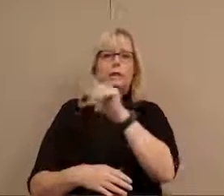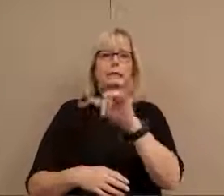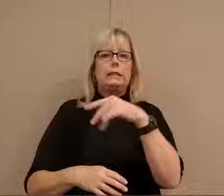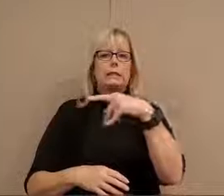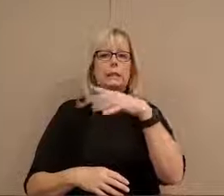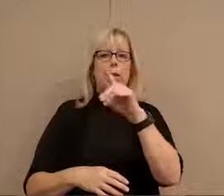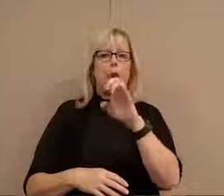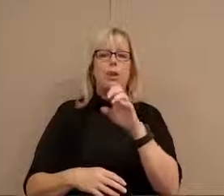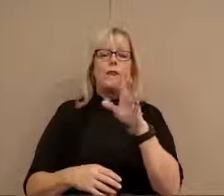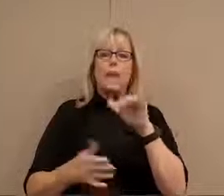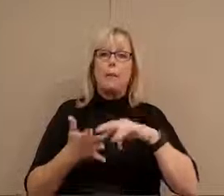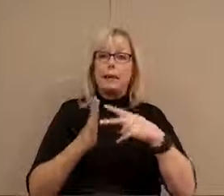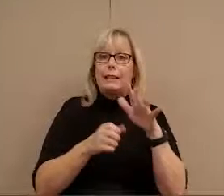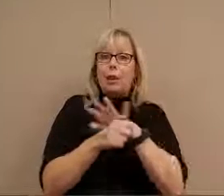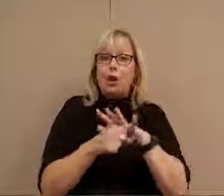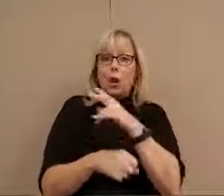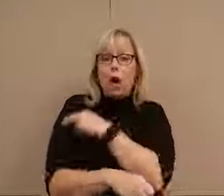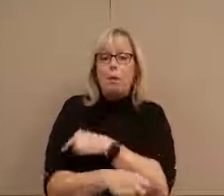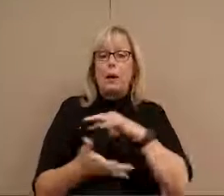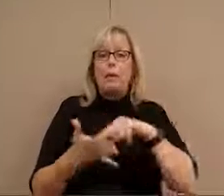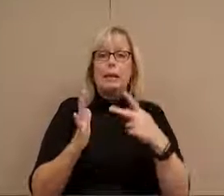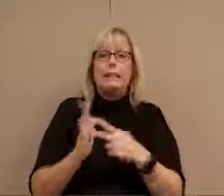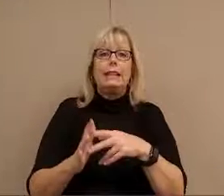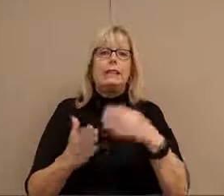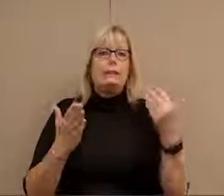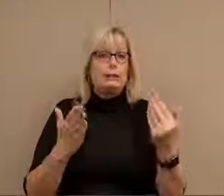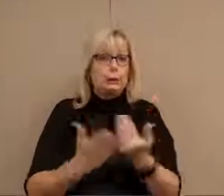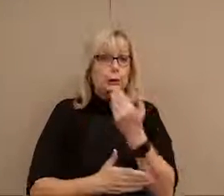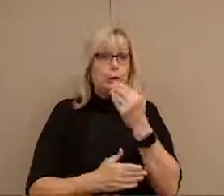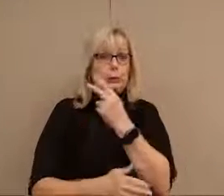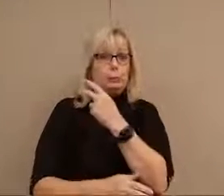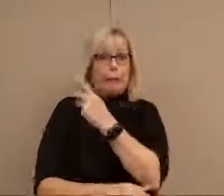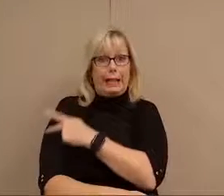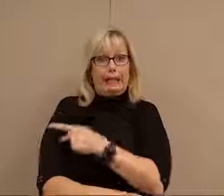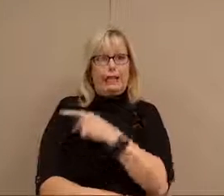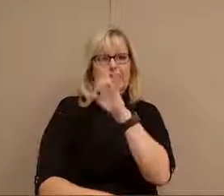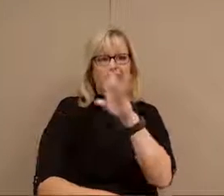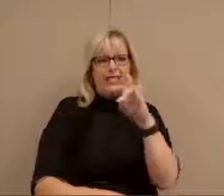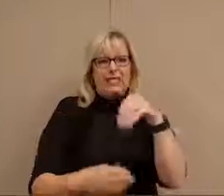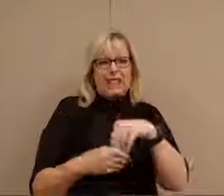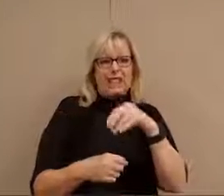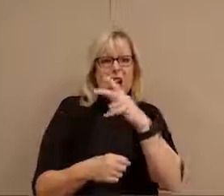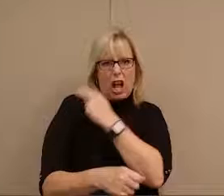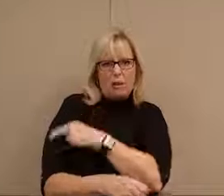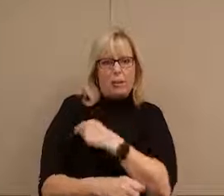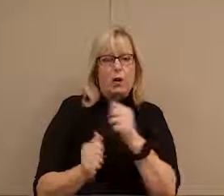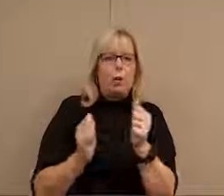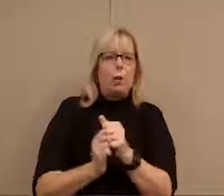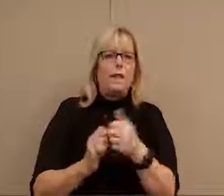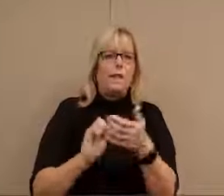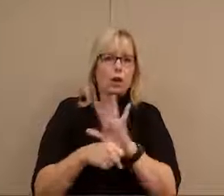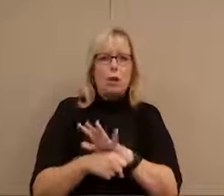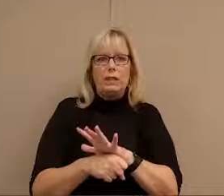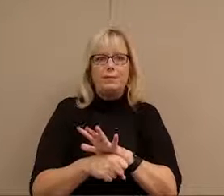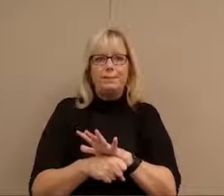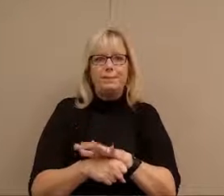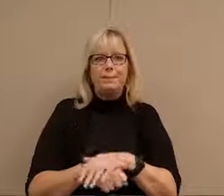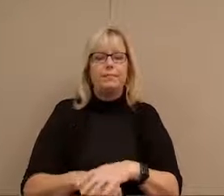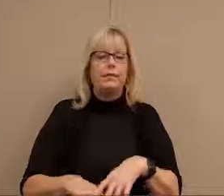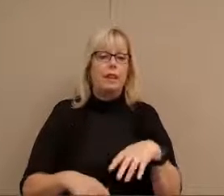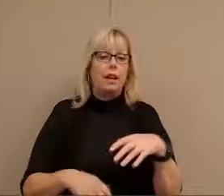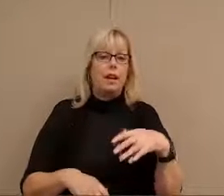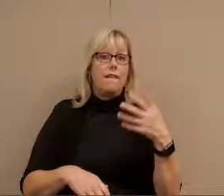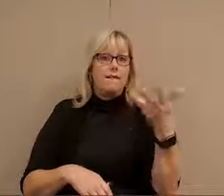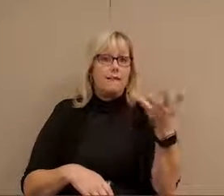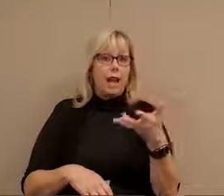local hospitals, that translates to 77 people being in St. Clair County hospitals with COVID-related illness, 5